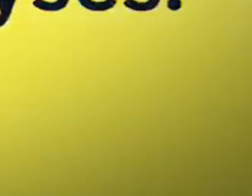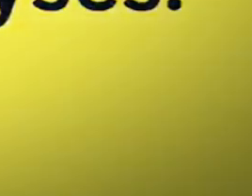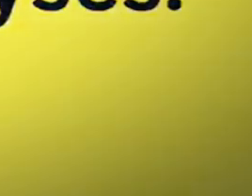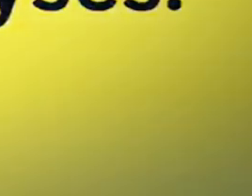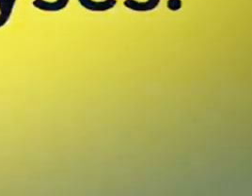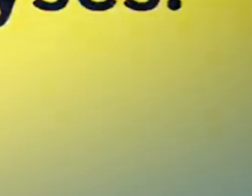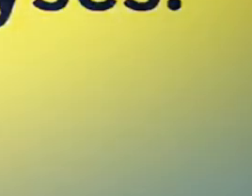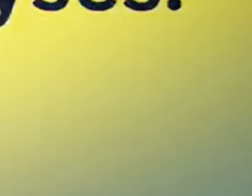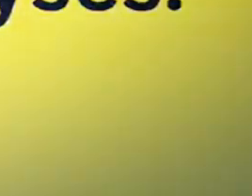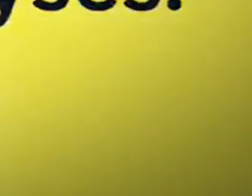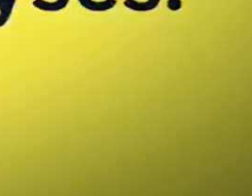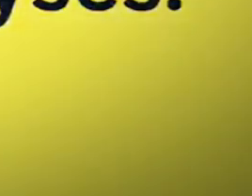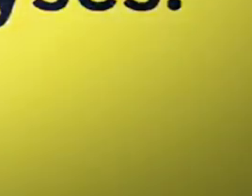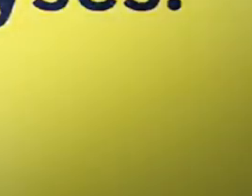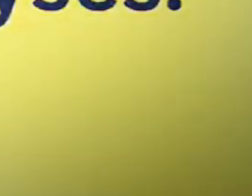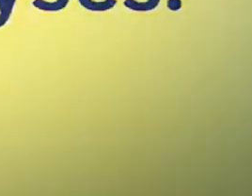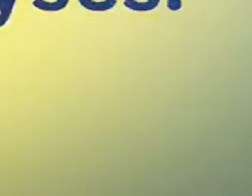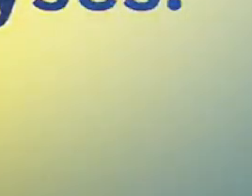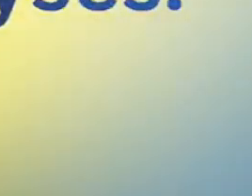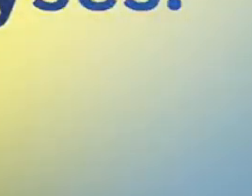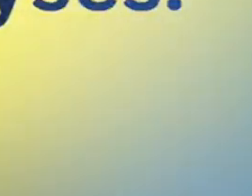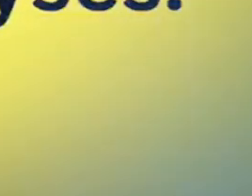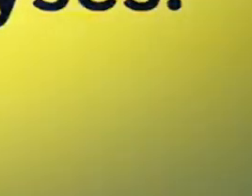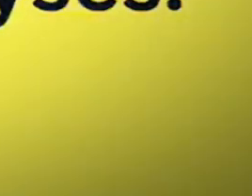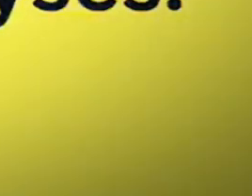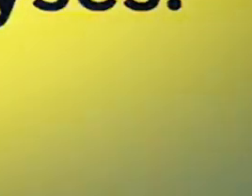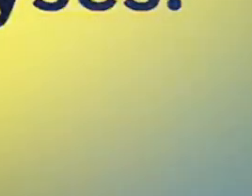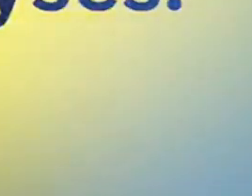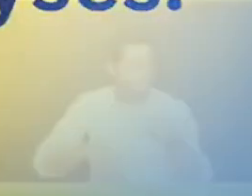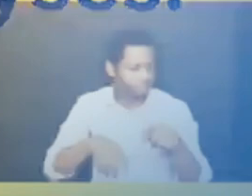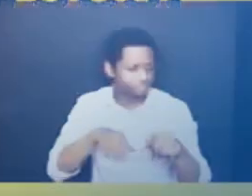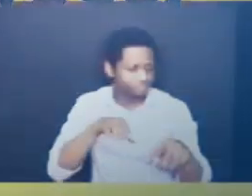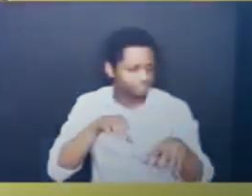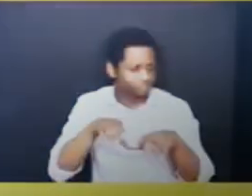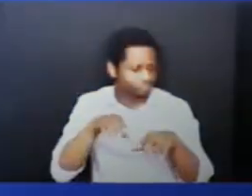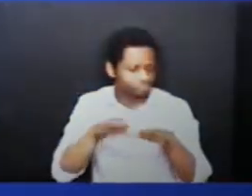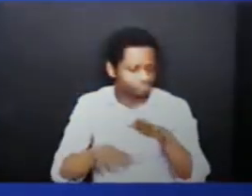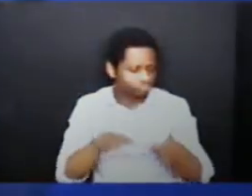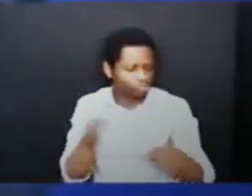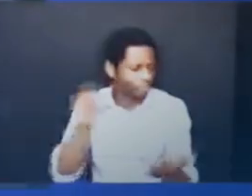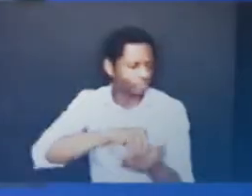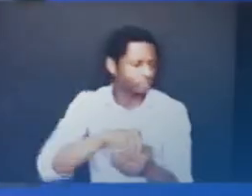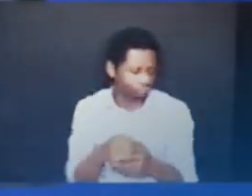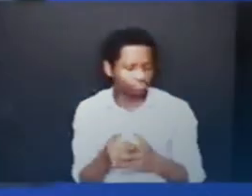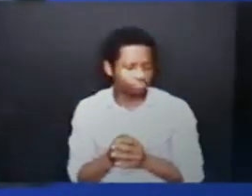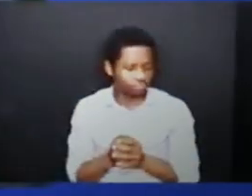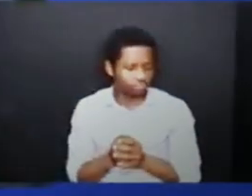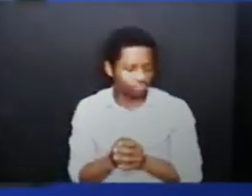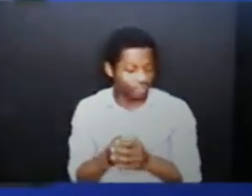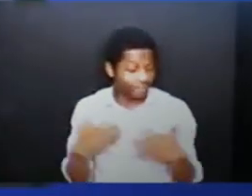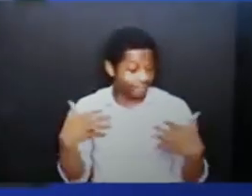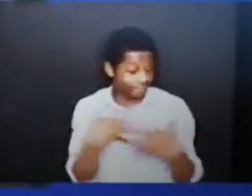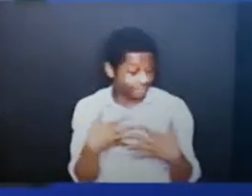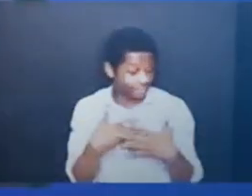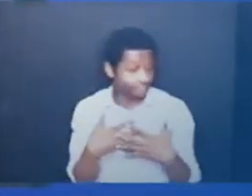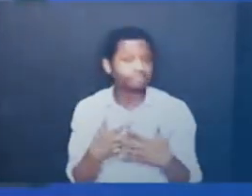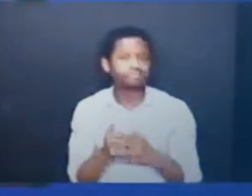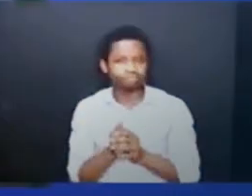forever. Fear brings one to a state of helpless